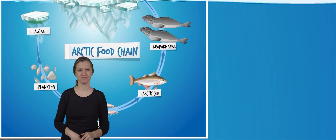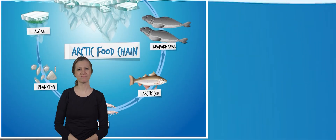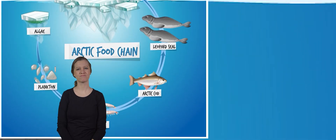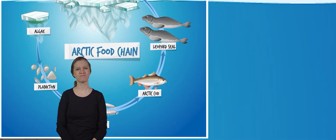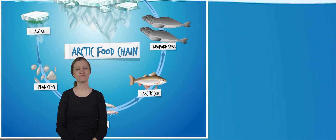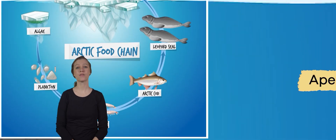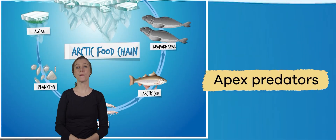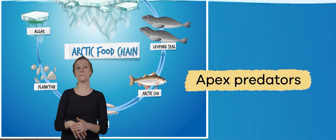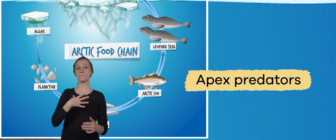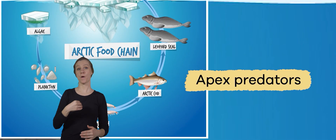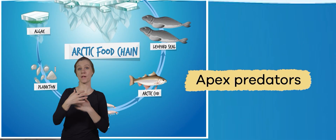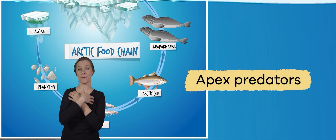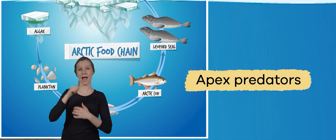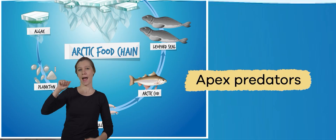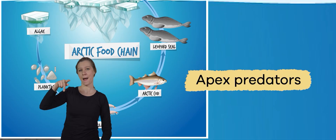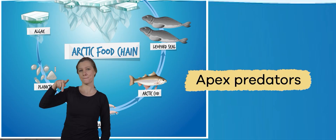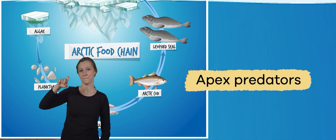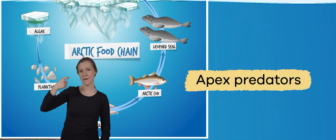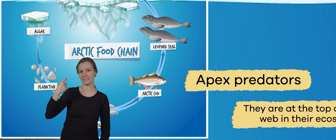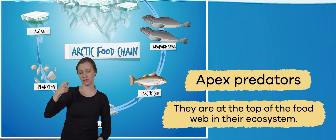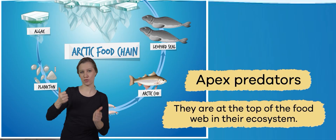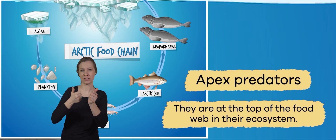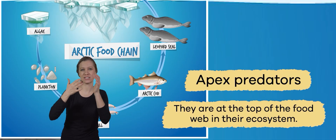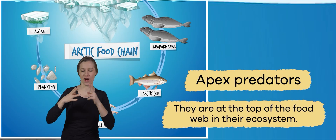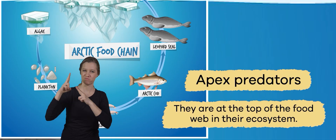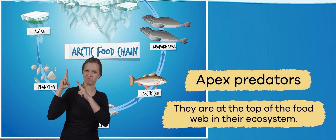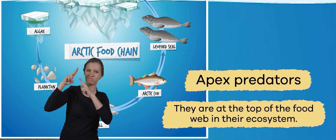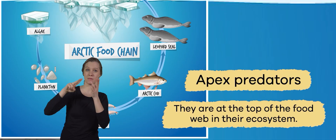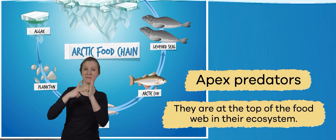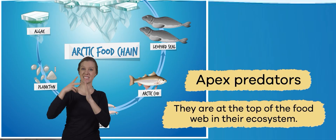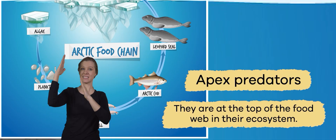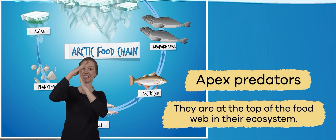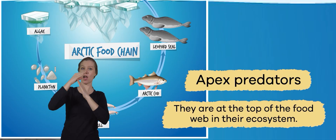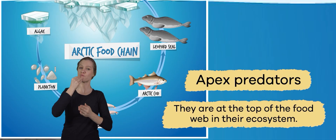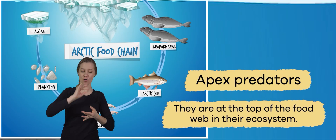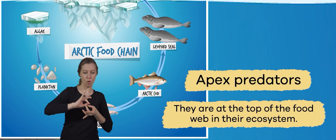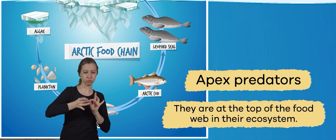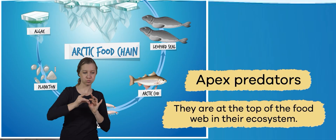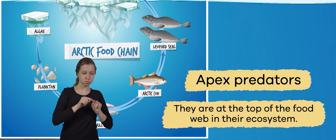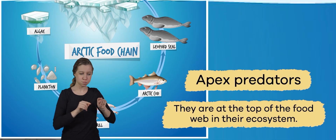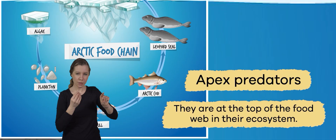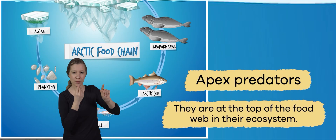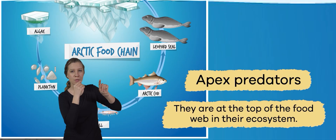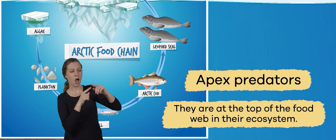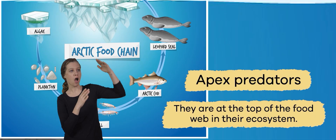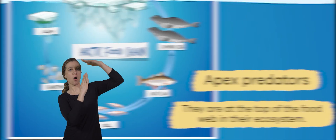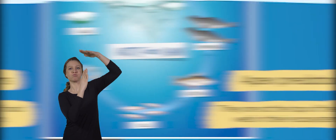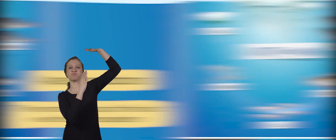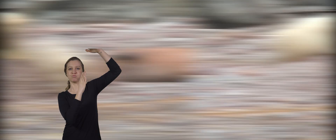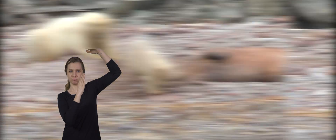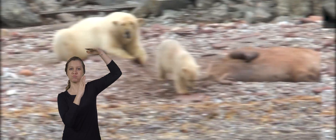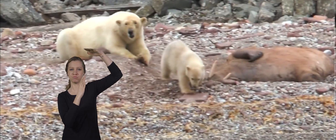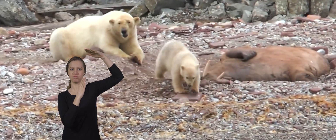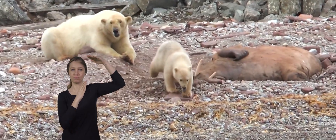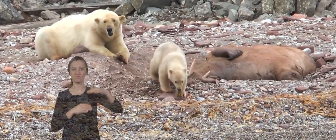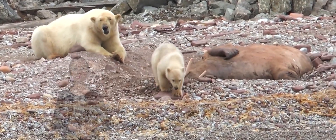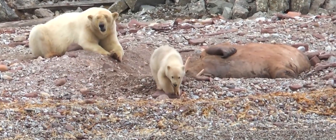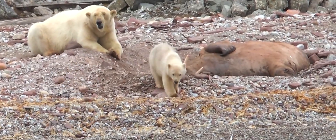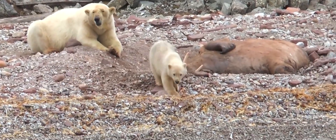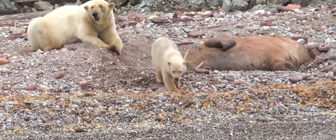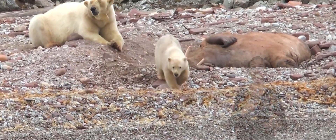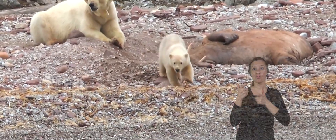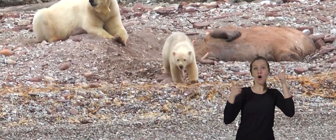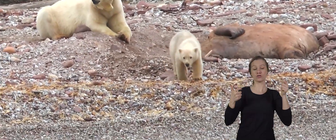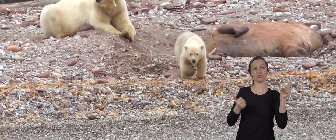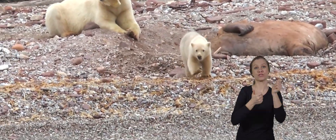Polar bears are apex predators, meaning they are at the top of the food web in their ecosystem. And large